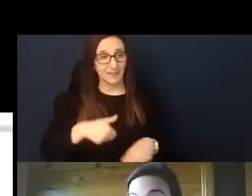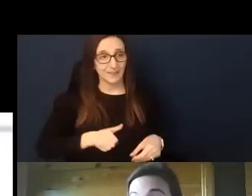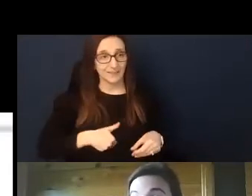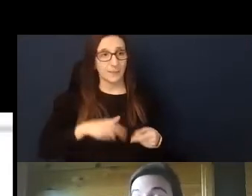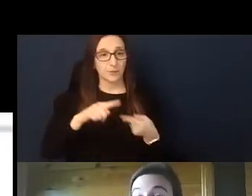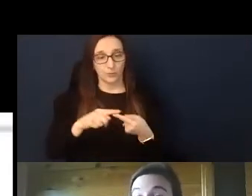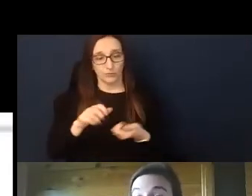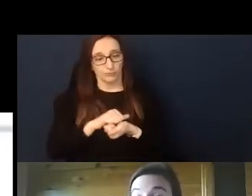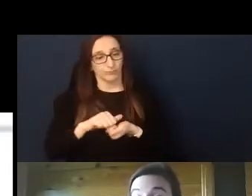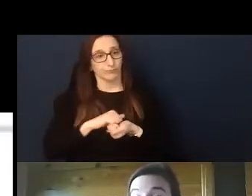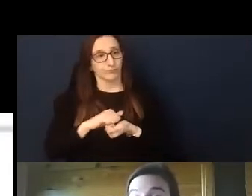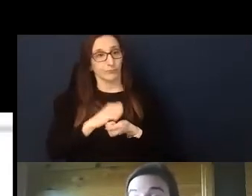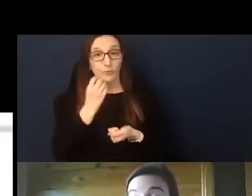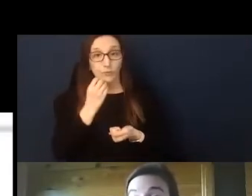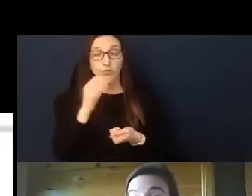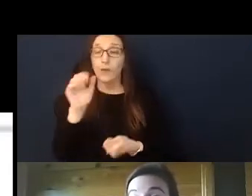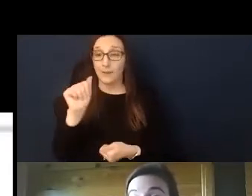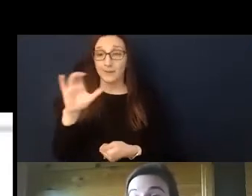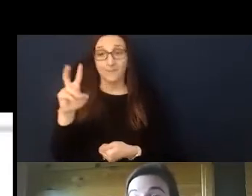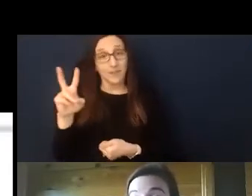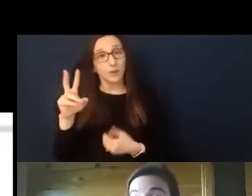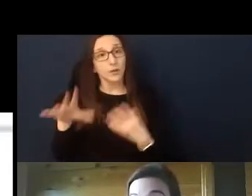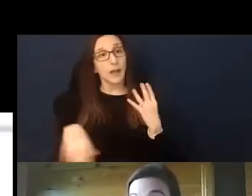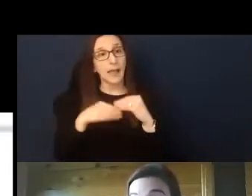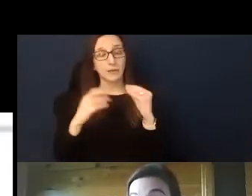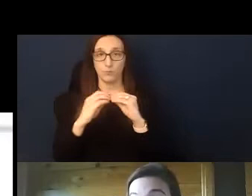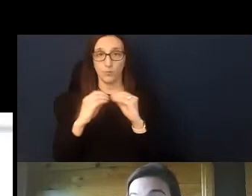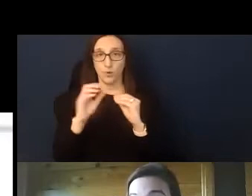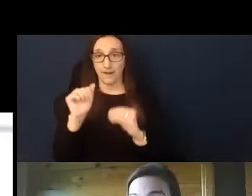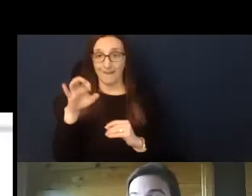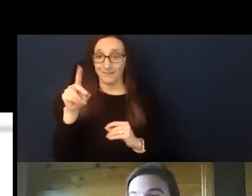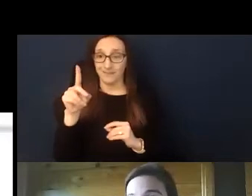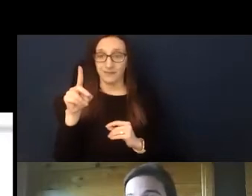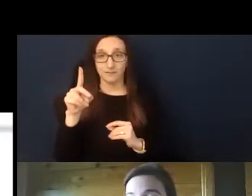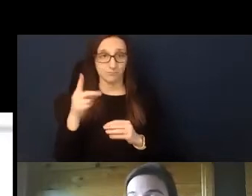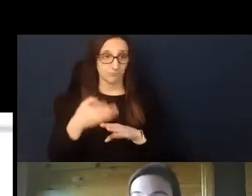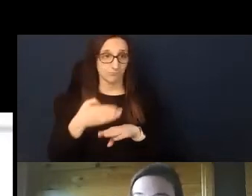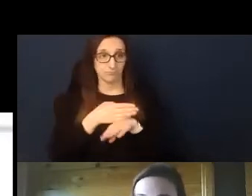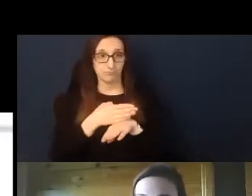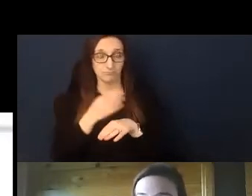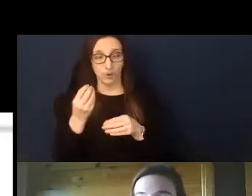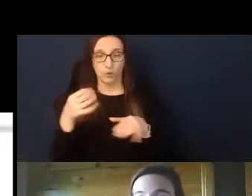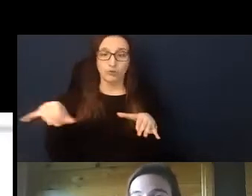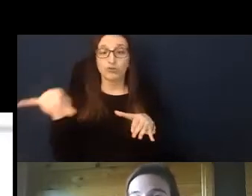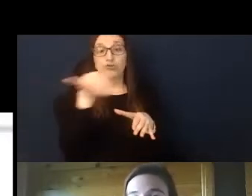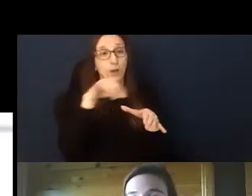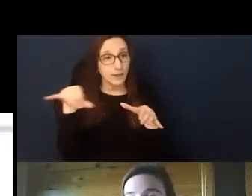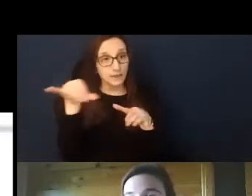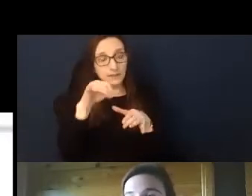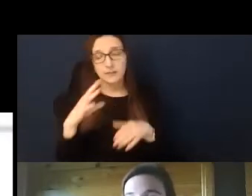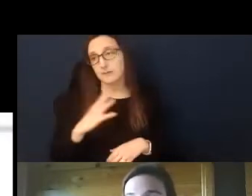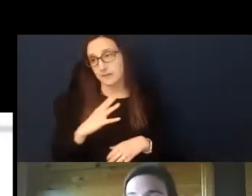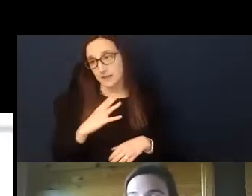food. And so apple cider vinegar is a way to provide that acid to your stomach. So adding it on your dressings and in